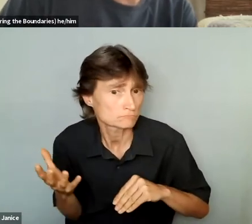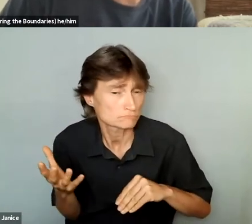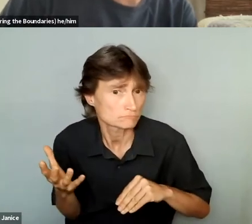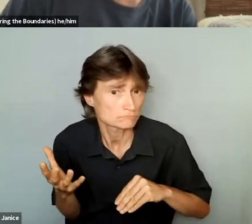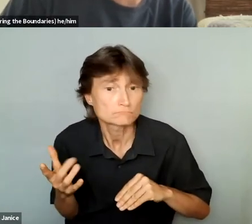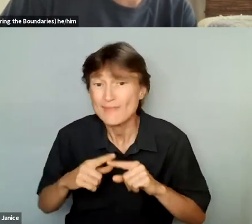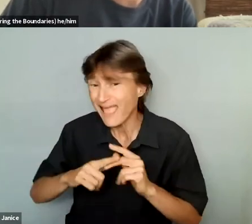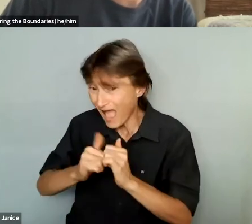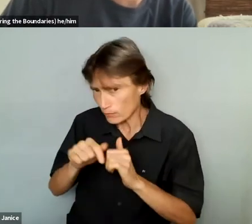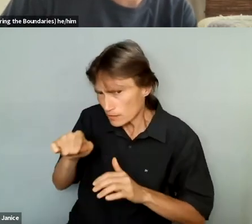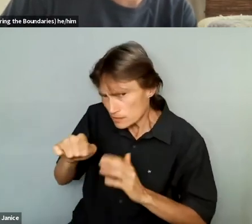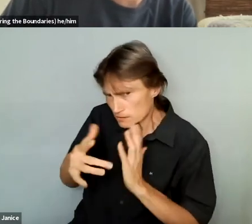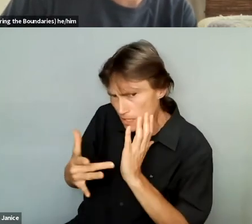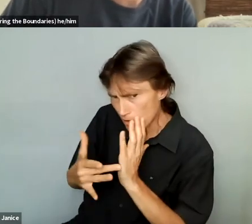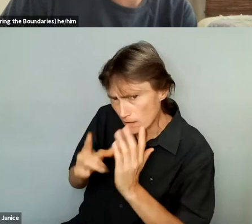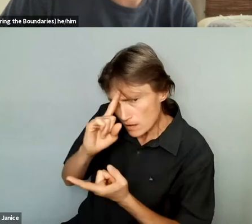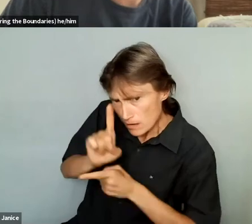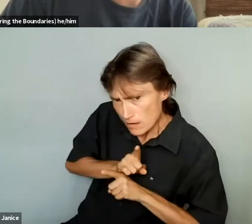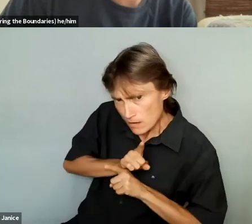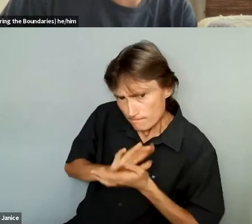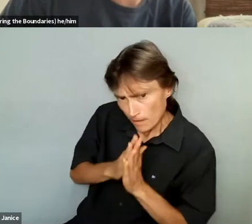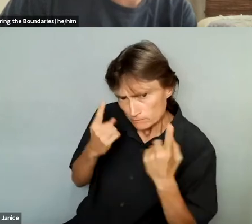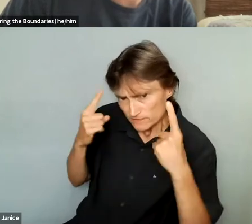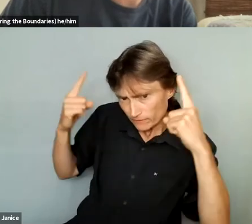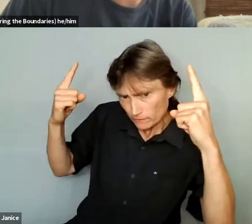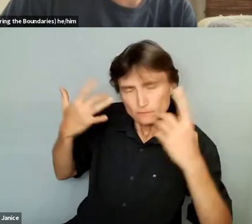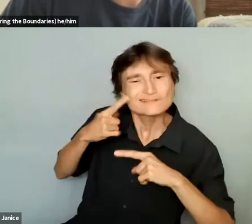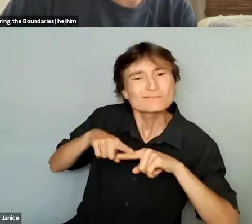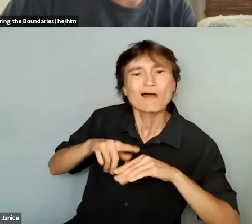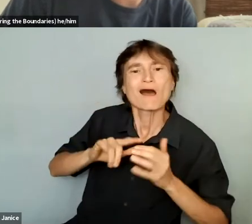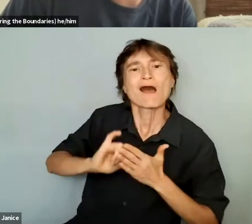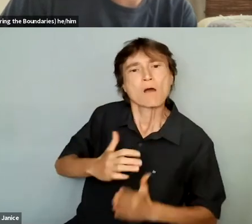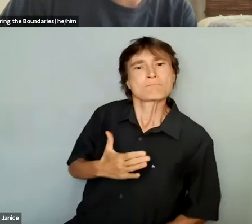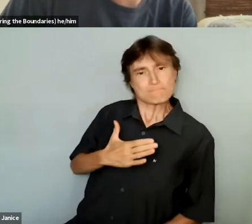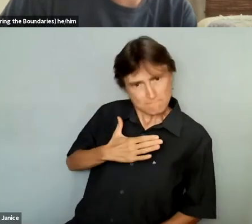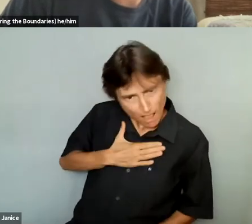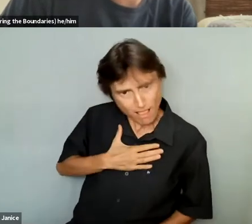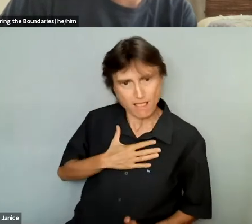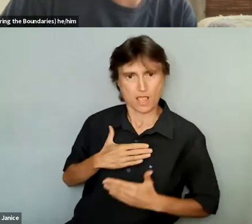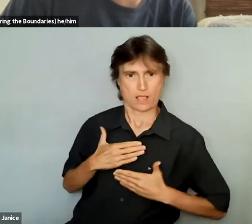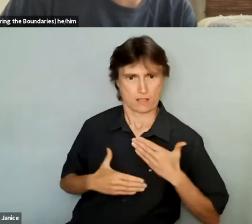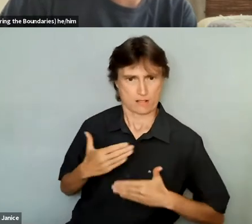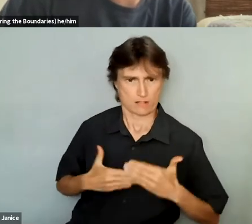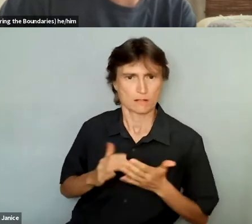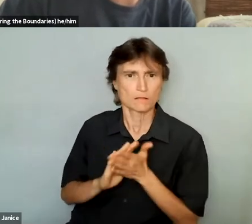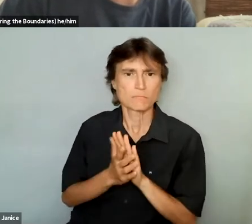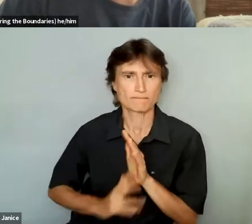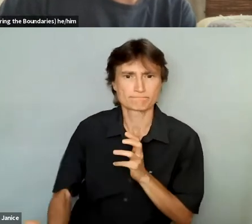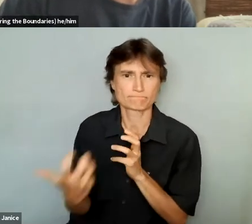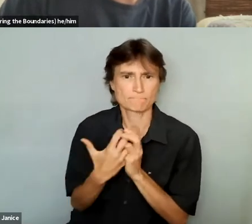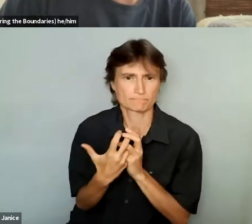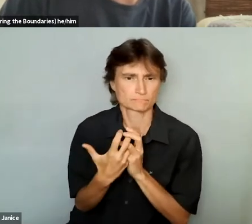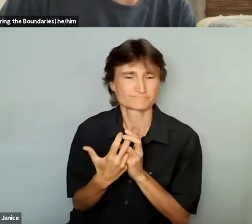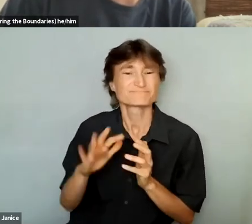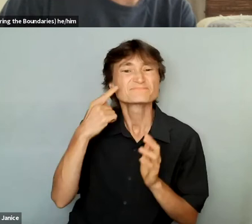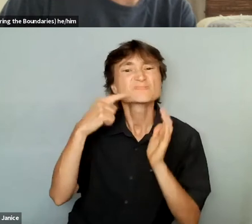technology work based on how I express that, my emotion. So another example that I'd give is 2 years